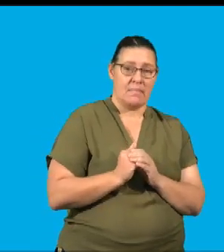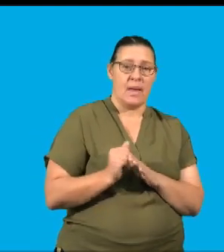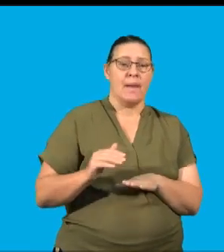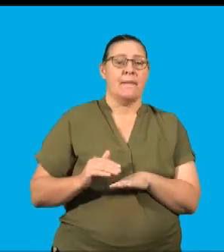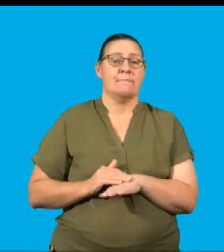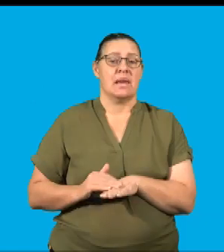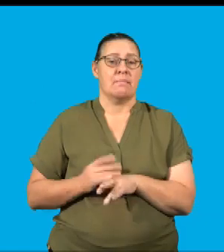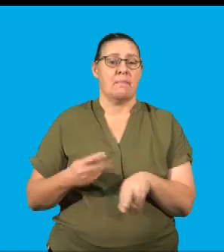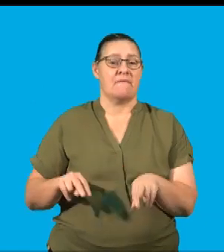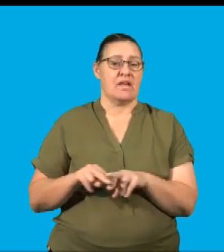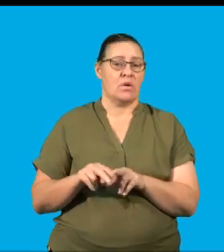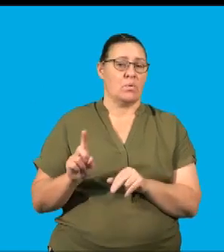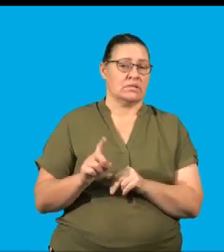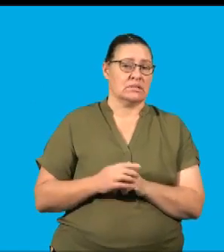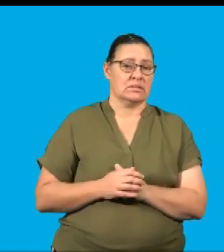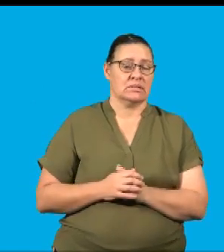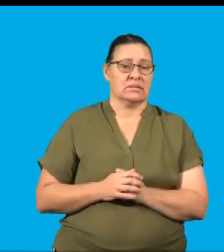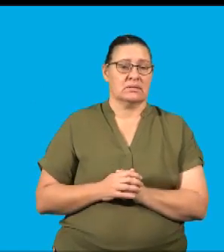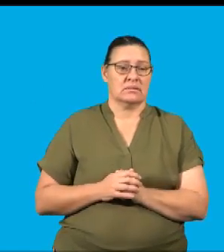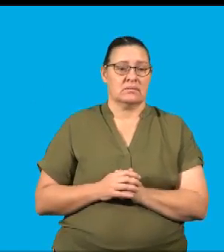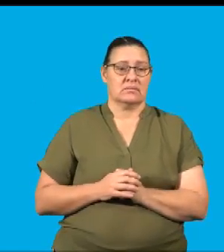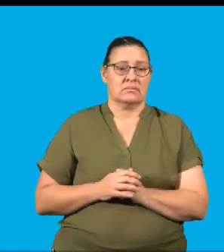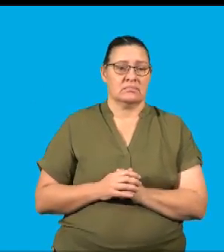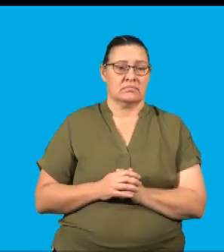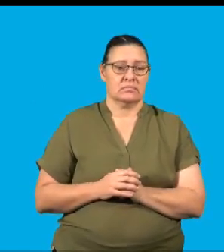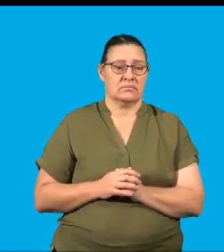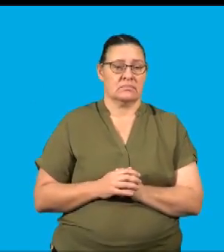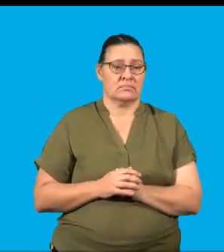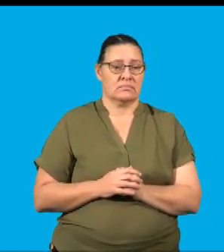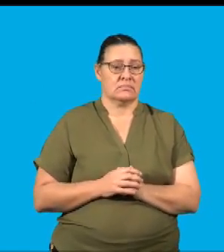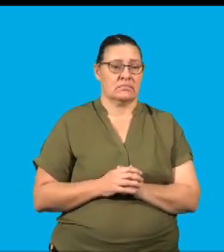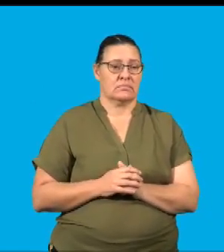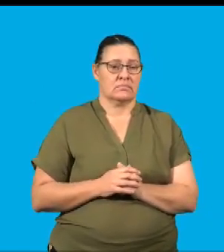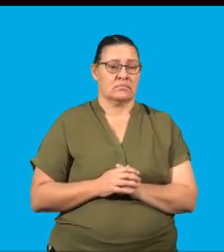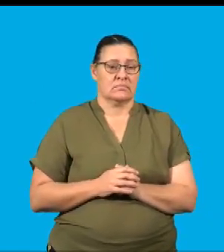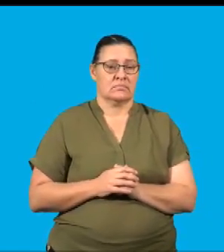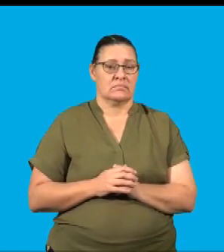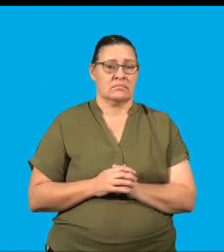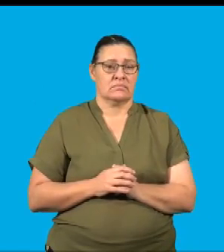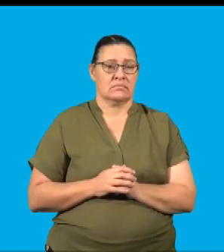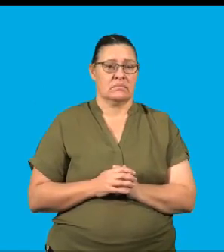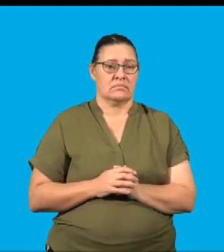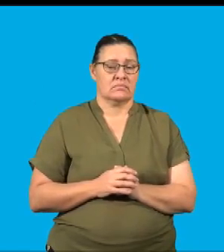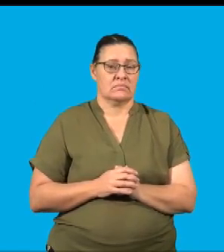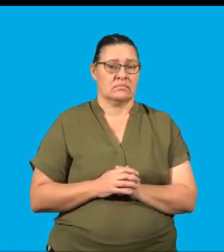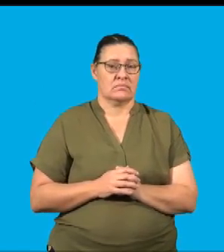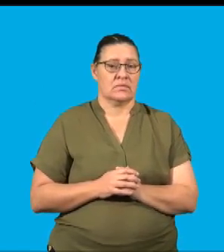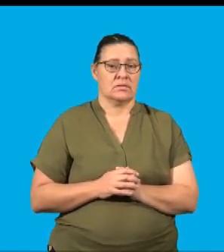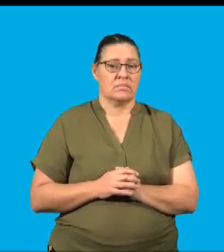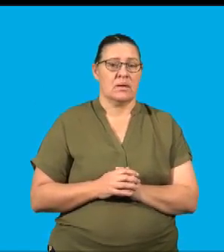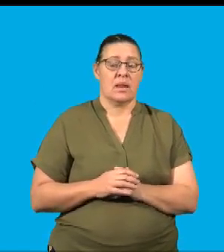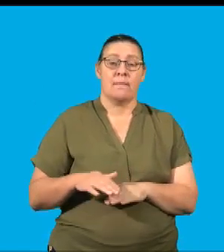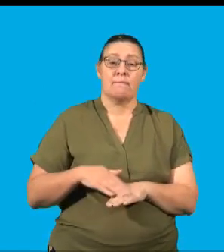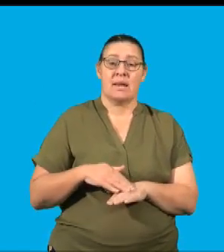what is the minimum value? Let me erase this, not looking nice. If N is the maximum, what is the minimum? Then